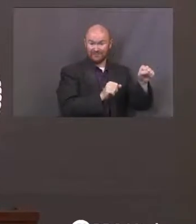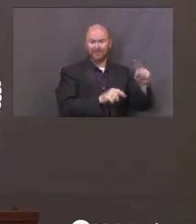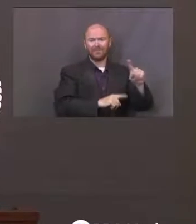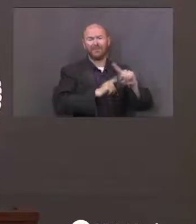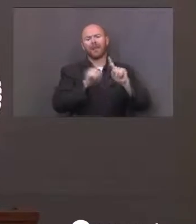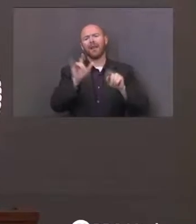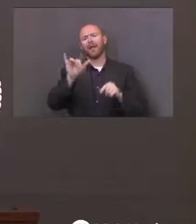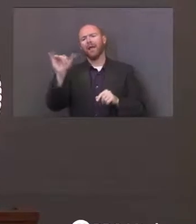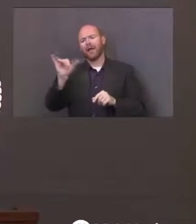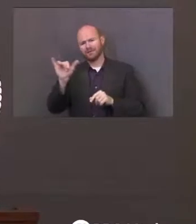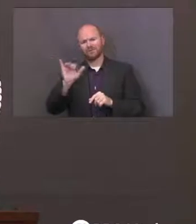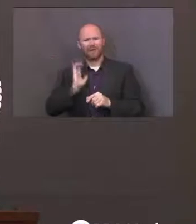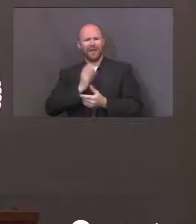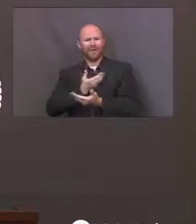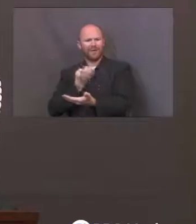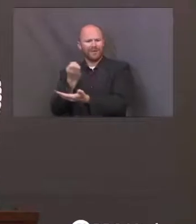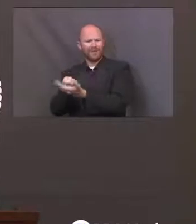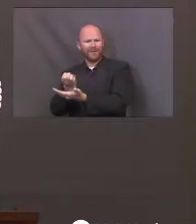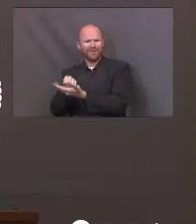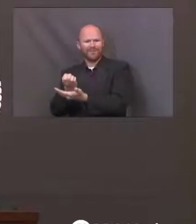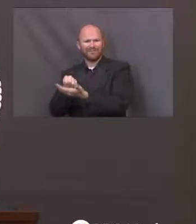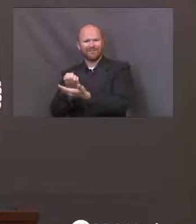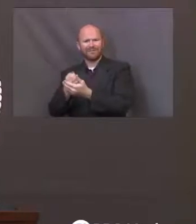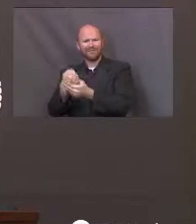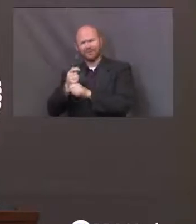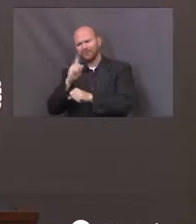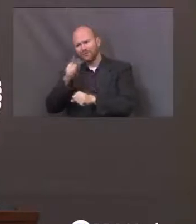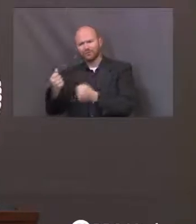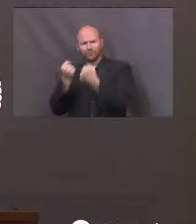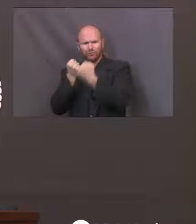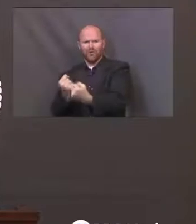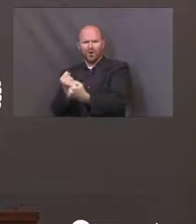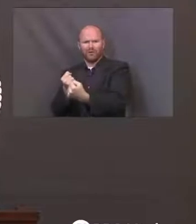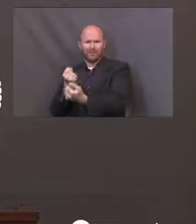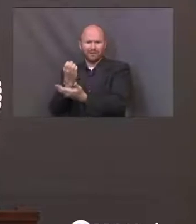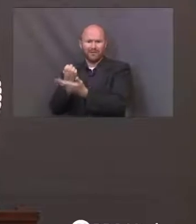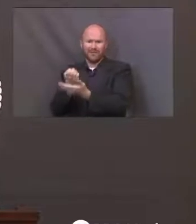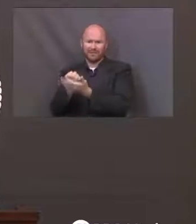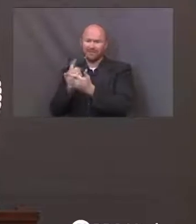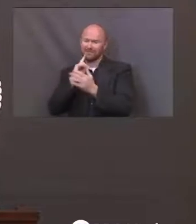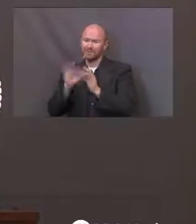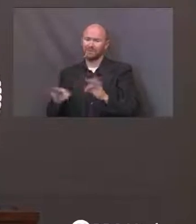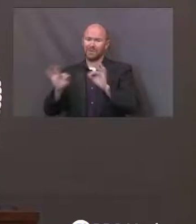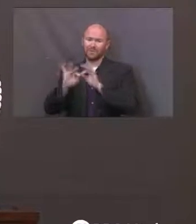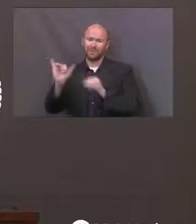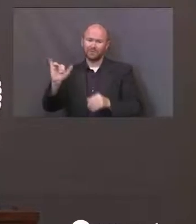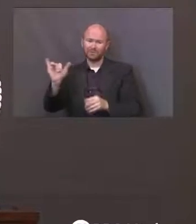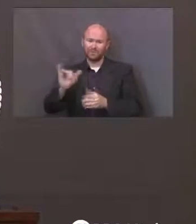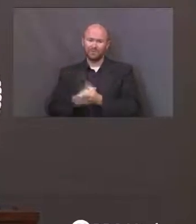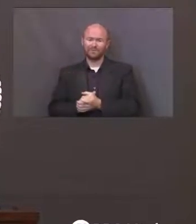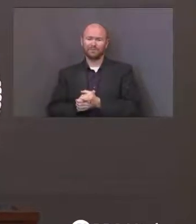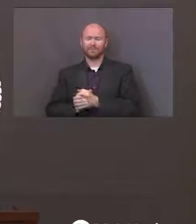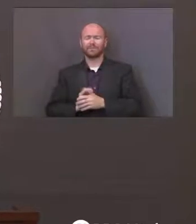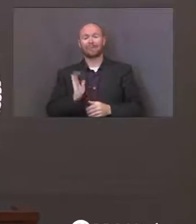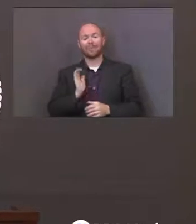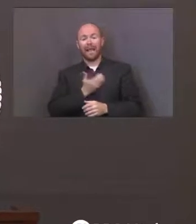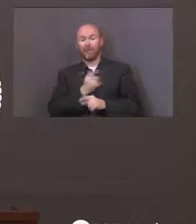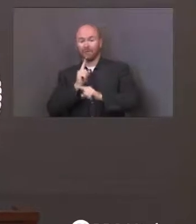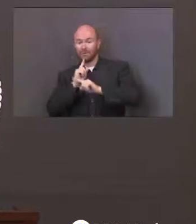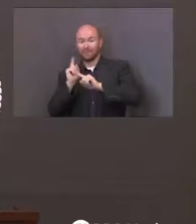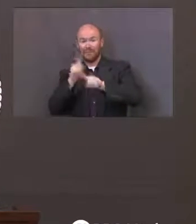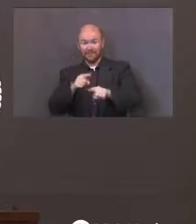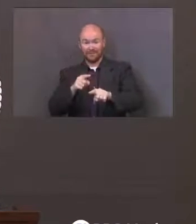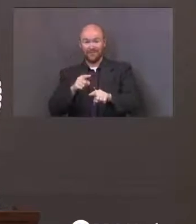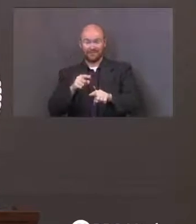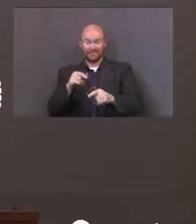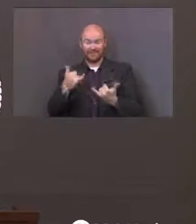the health of our economy is preserved also at the same time. I think our response to this pandemic has been